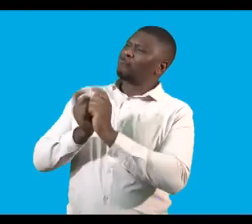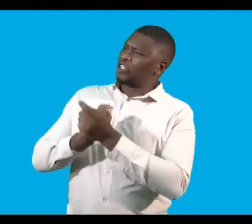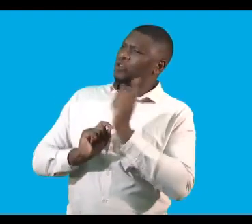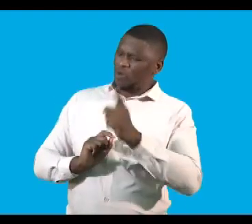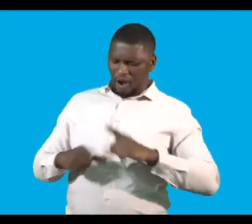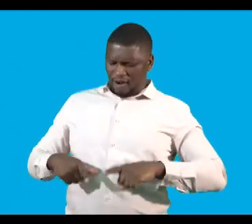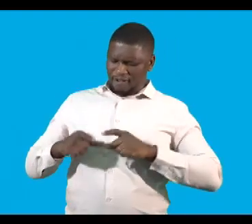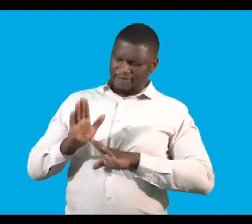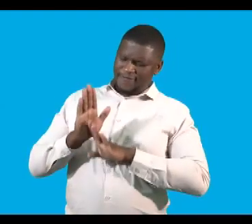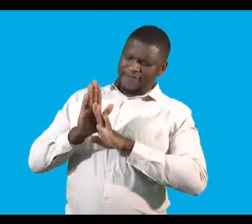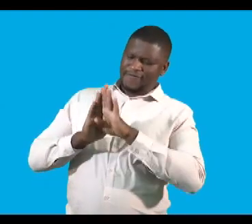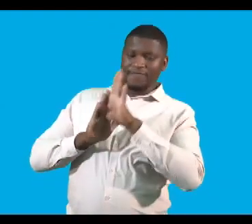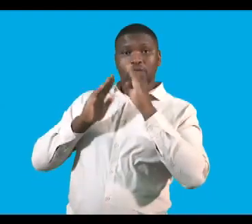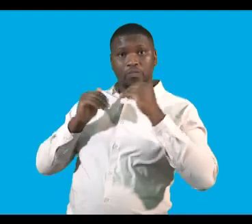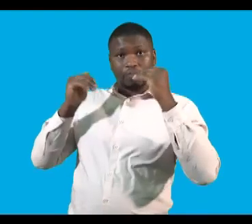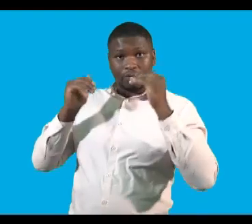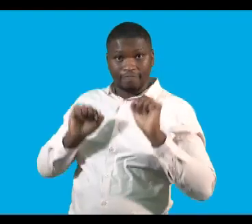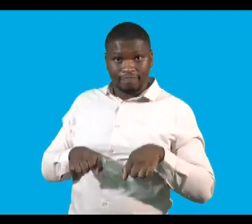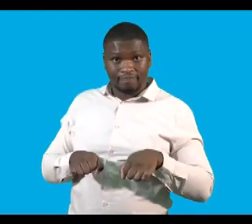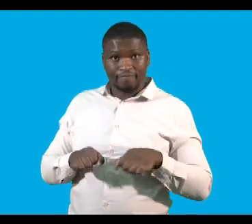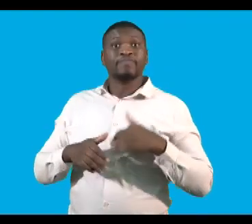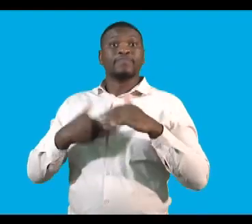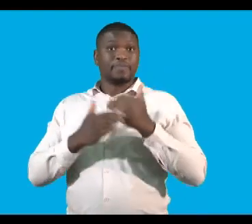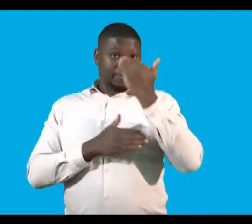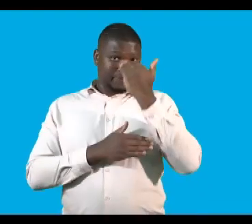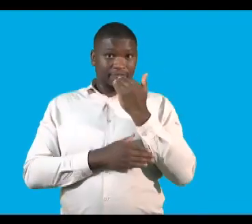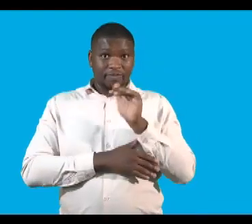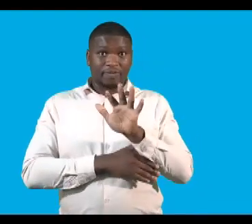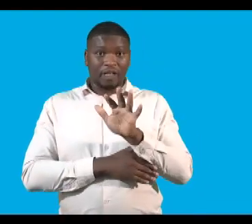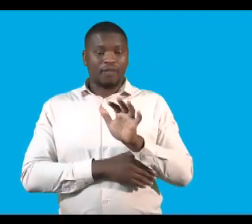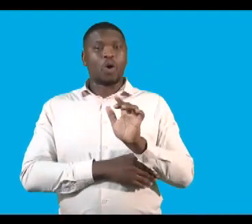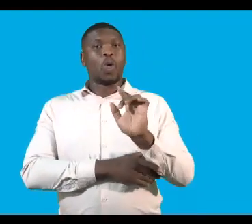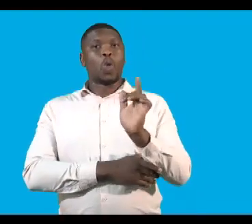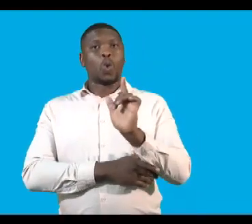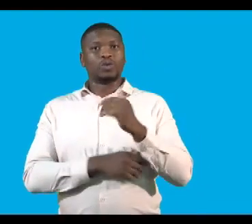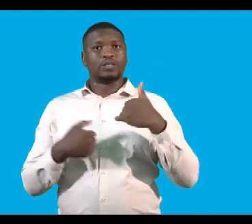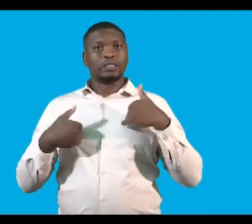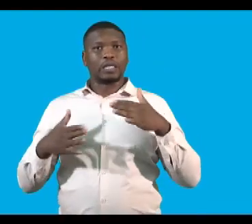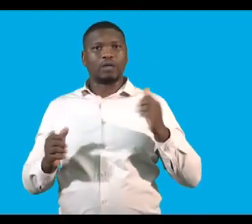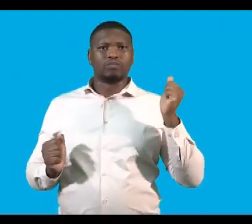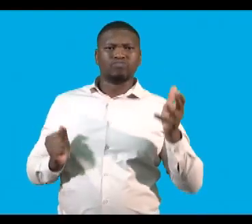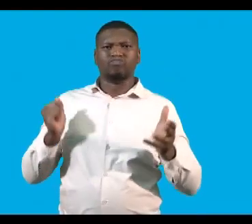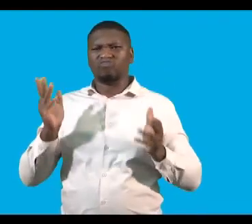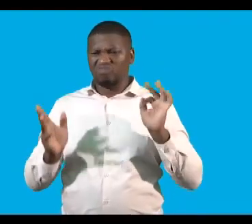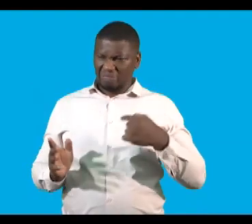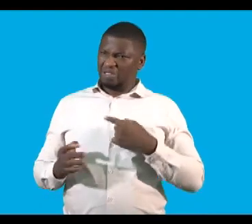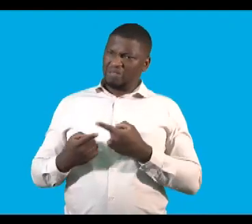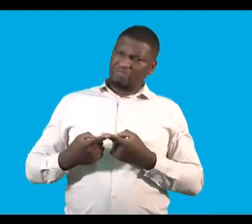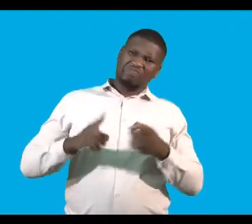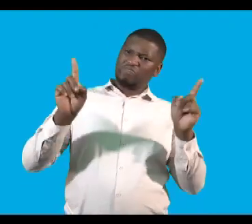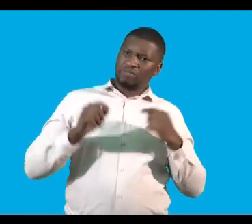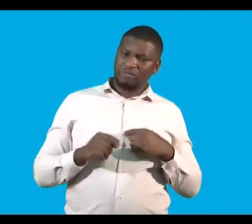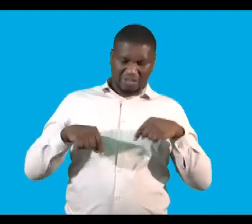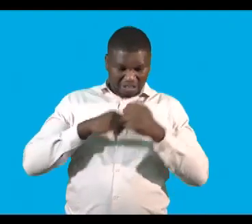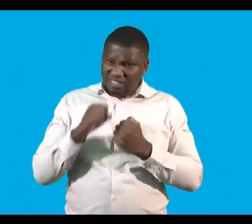correct. I'm going to be a better person. He's smiling. And then frame 5, Lucy starts speaking, not me. I'm